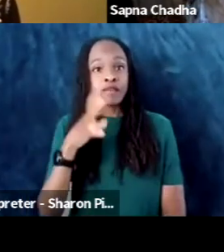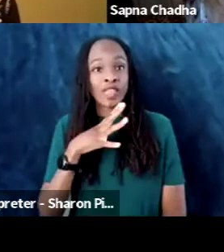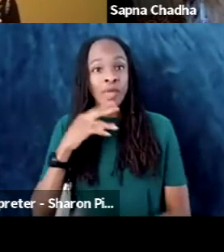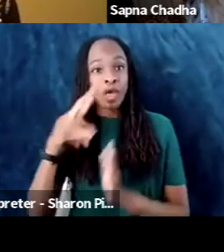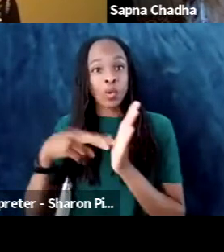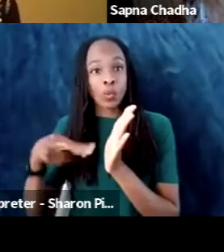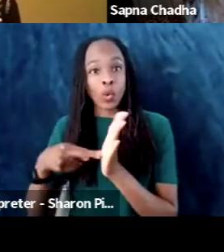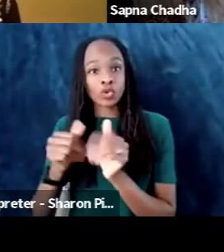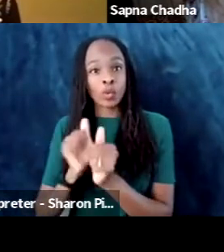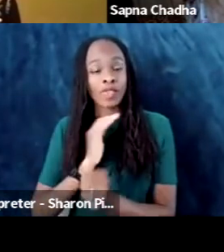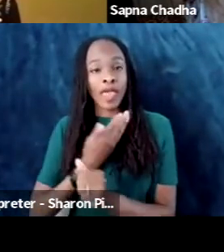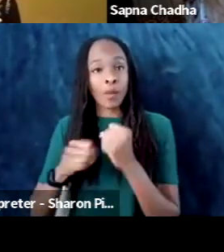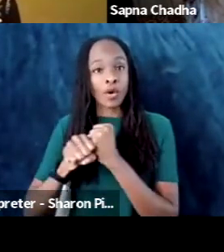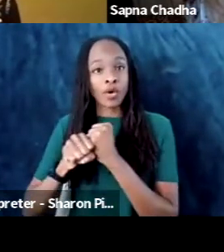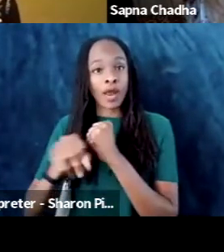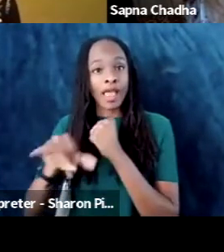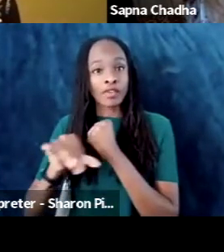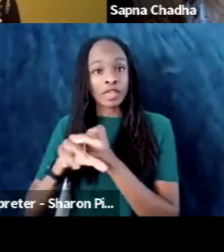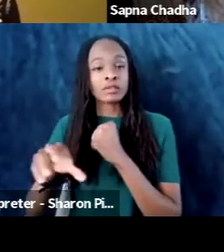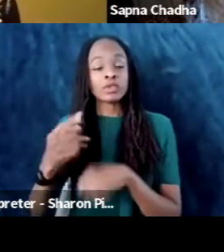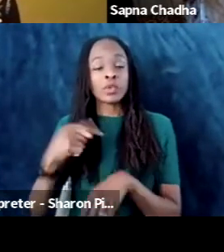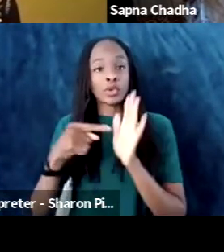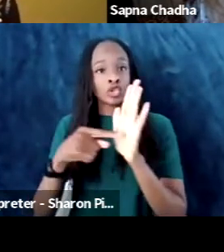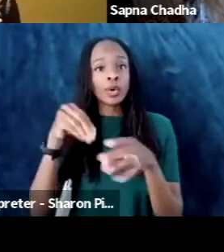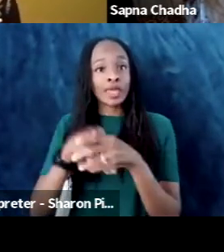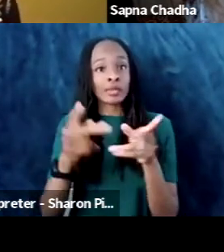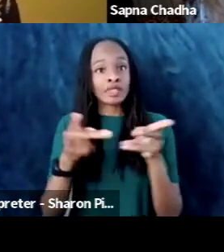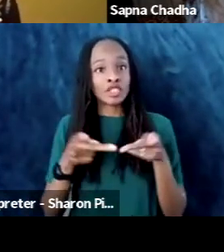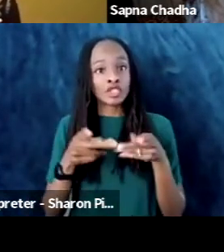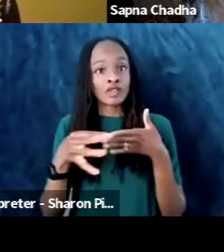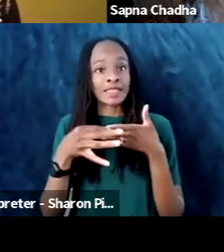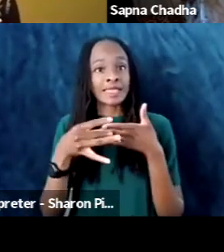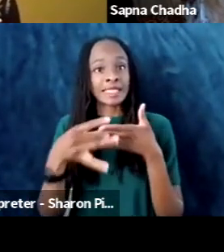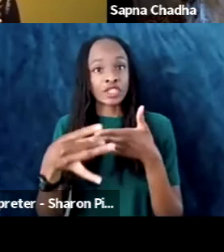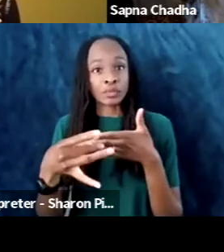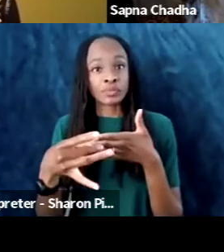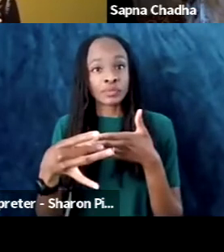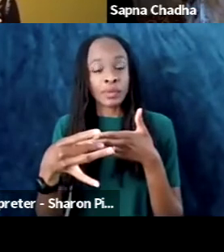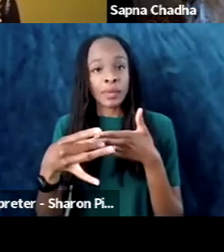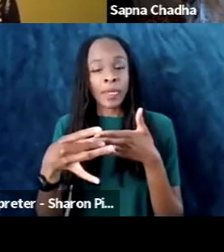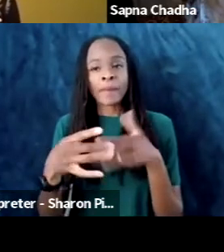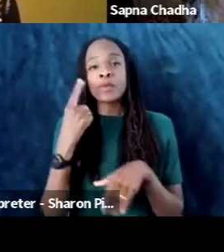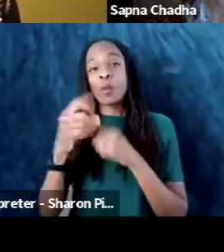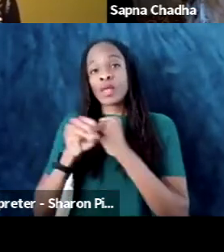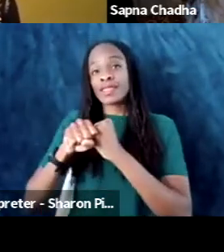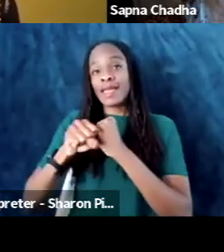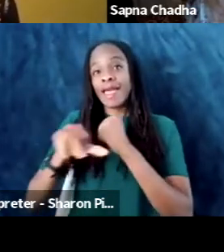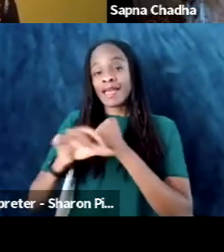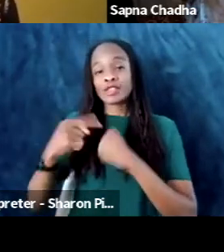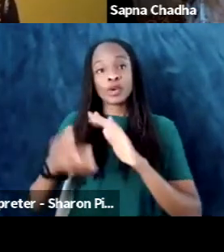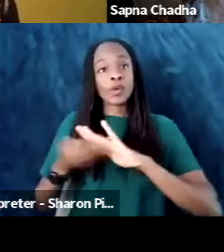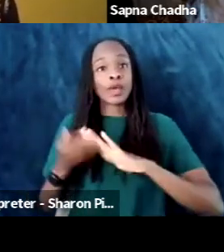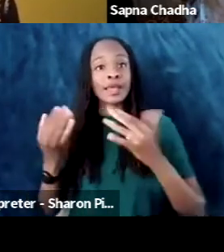roles in our advertising, we show them in a position of leadership. One of the ads that we are running right now